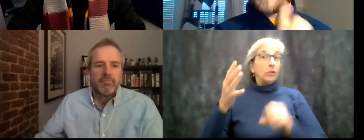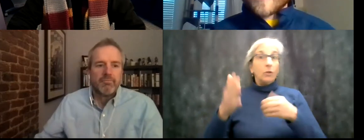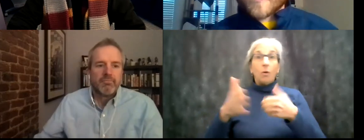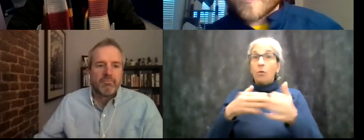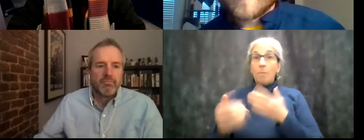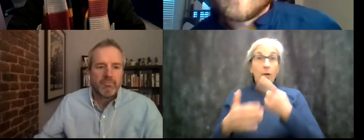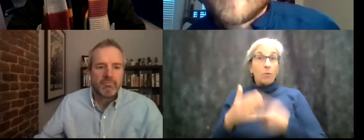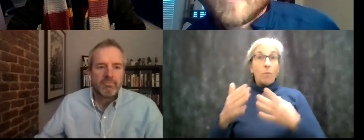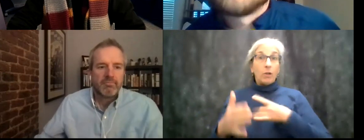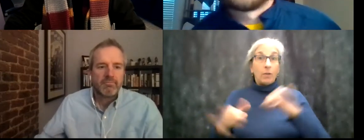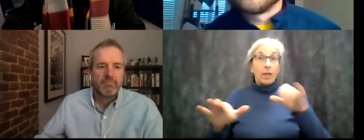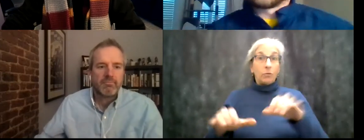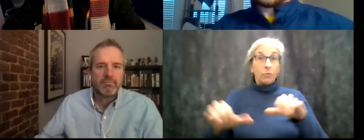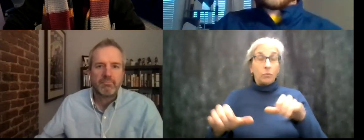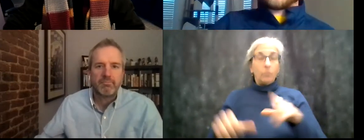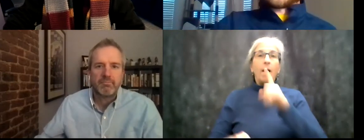your wheelhouse.